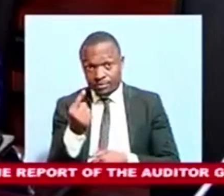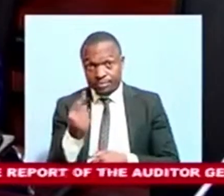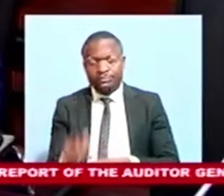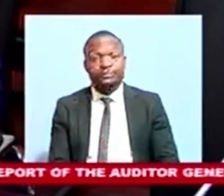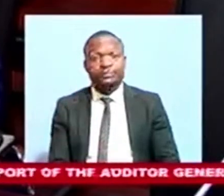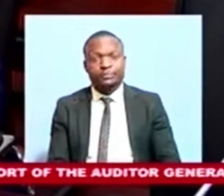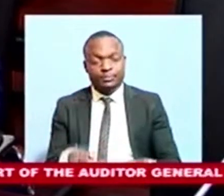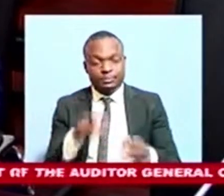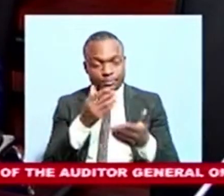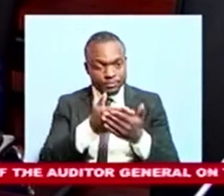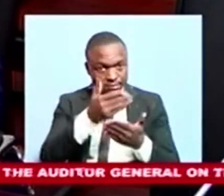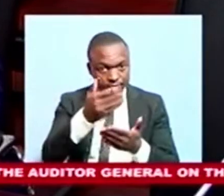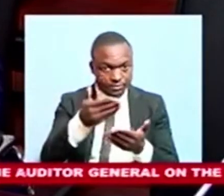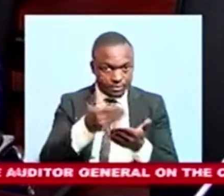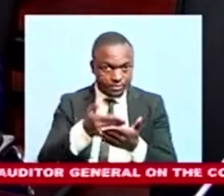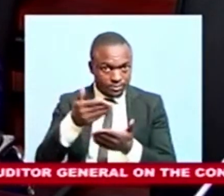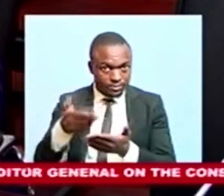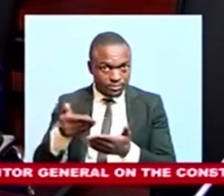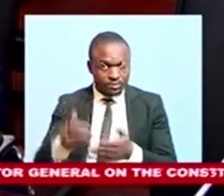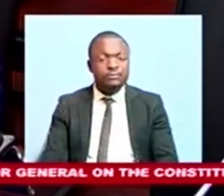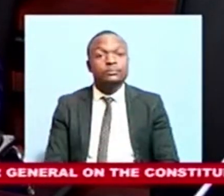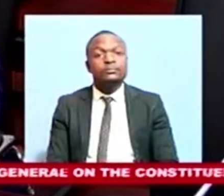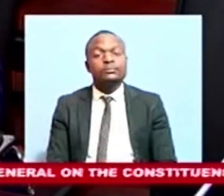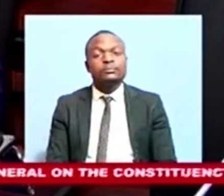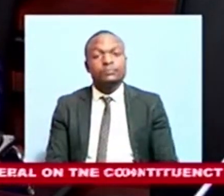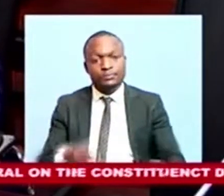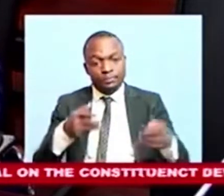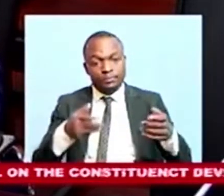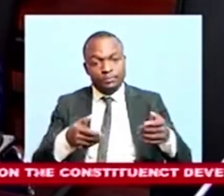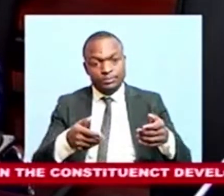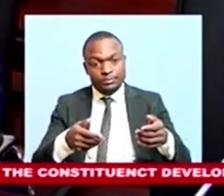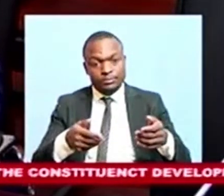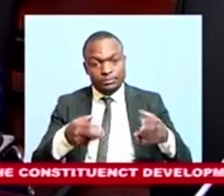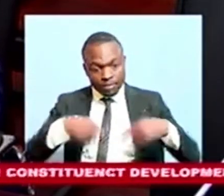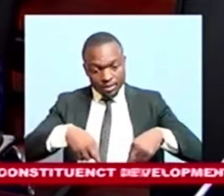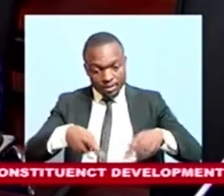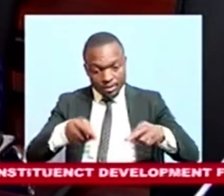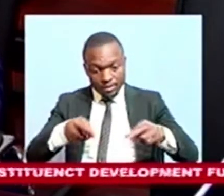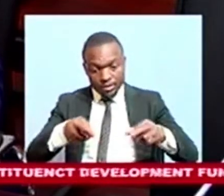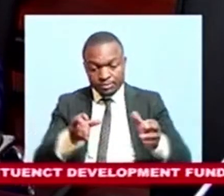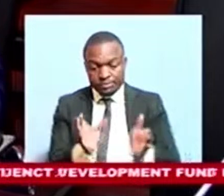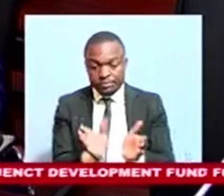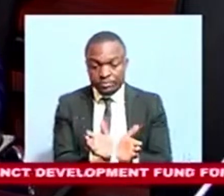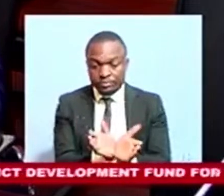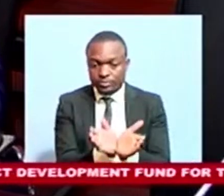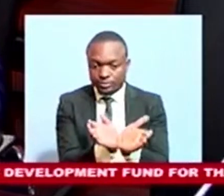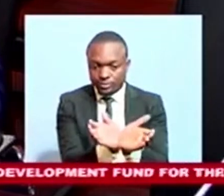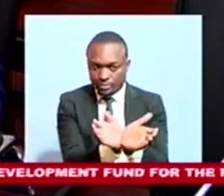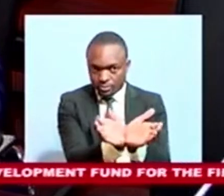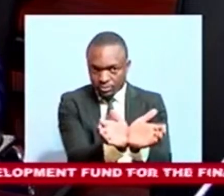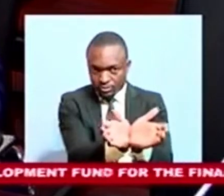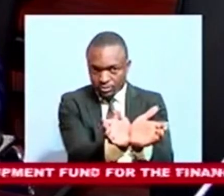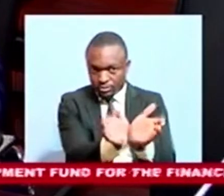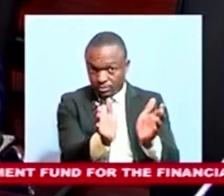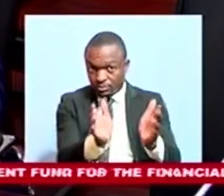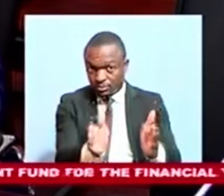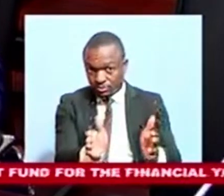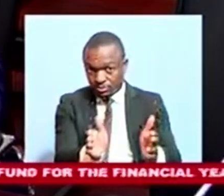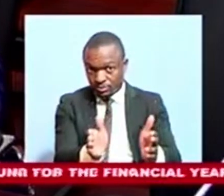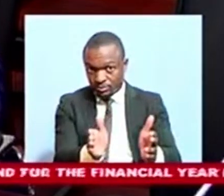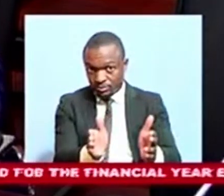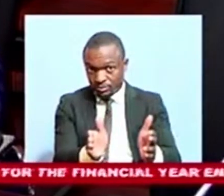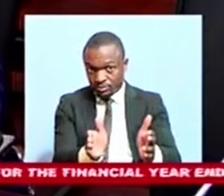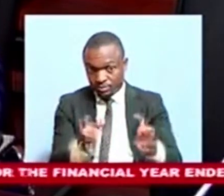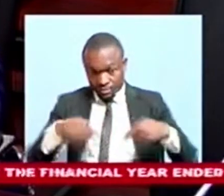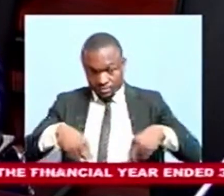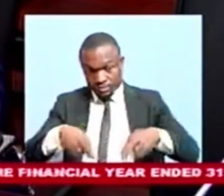On the purchase of a motor grader, in fact, these are F-moving equipments, motor grader